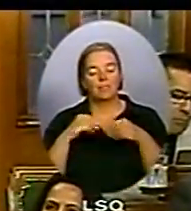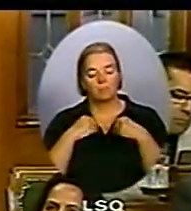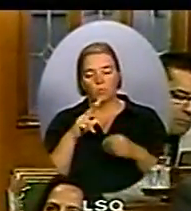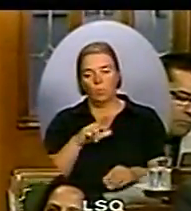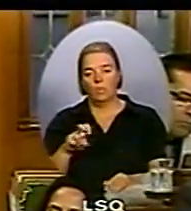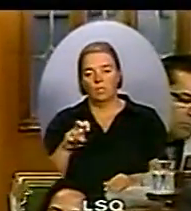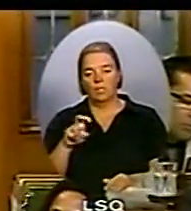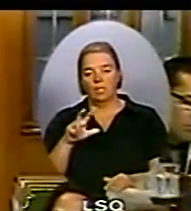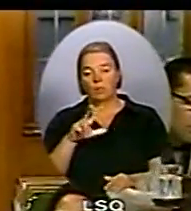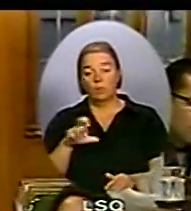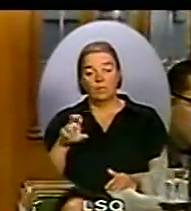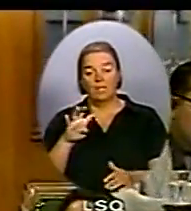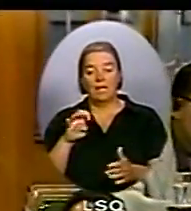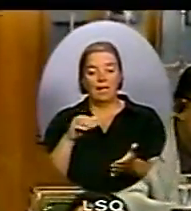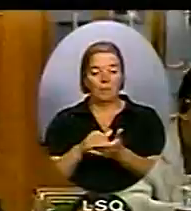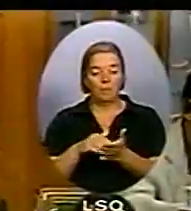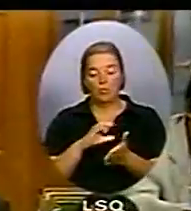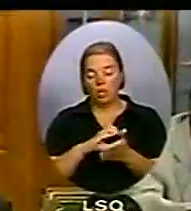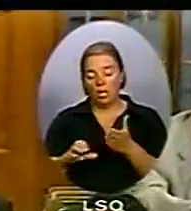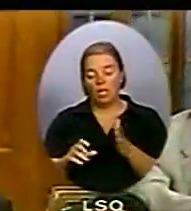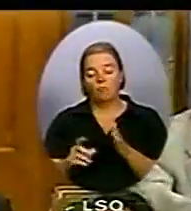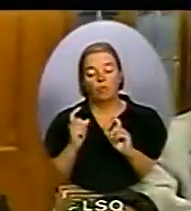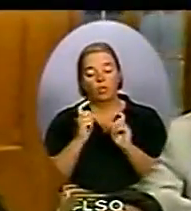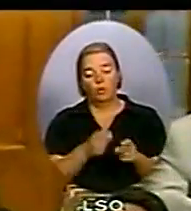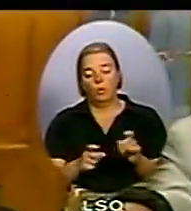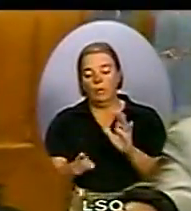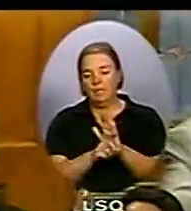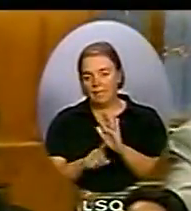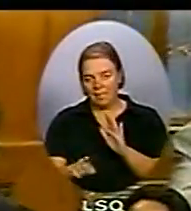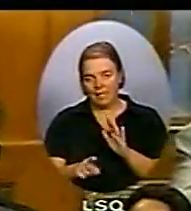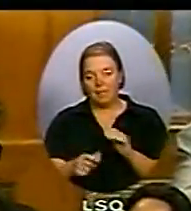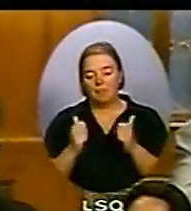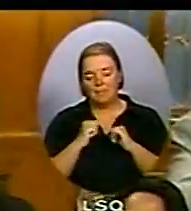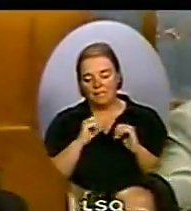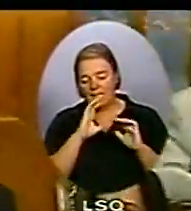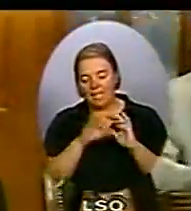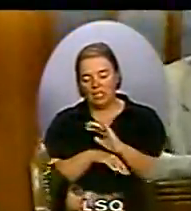Mr. Speaker. Canadians, and particularly workers, won't stand for it.